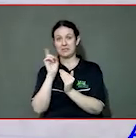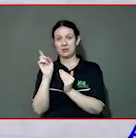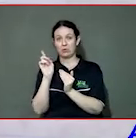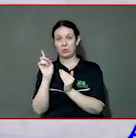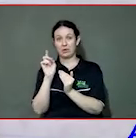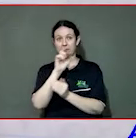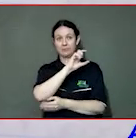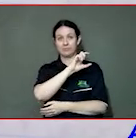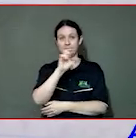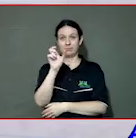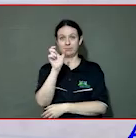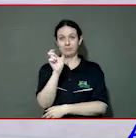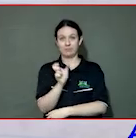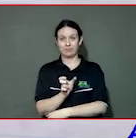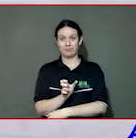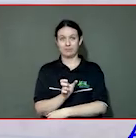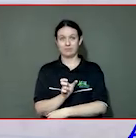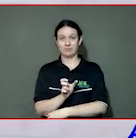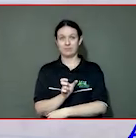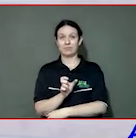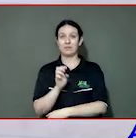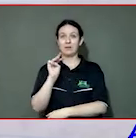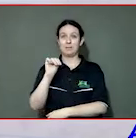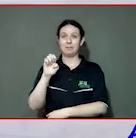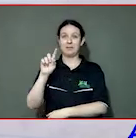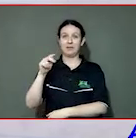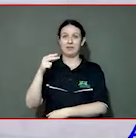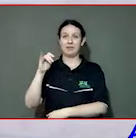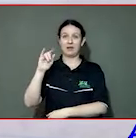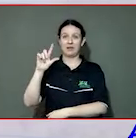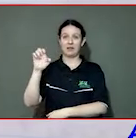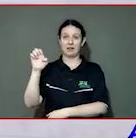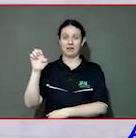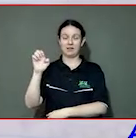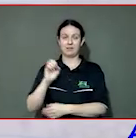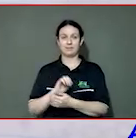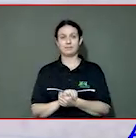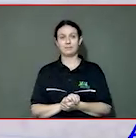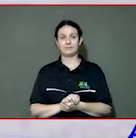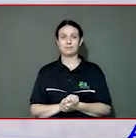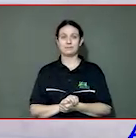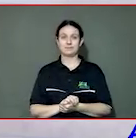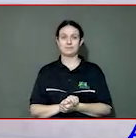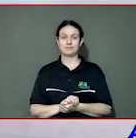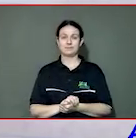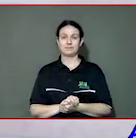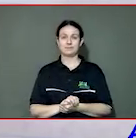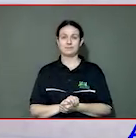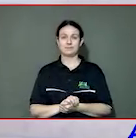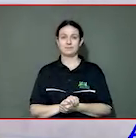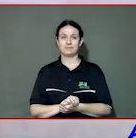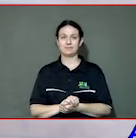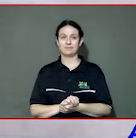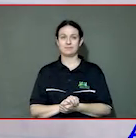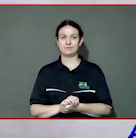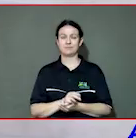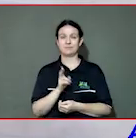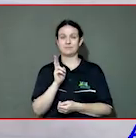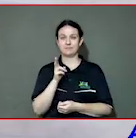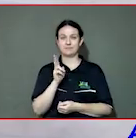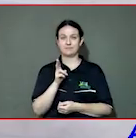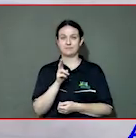my methyl group. So that thing, it's my methyl group. And then I have